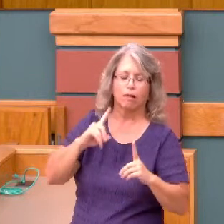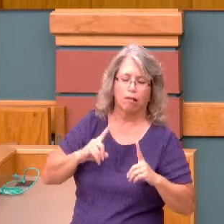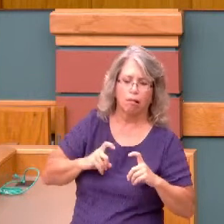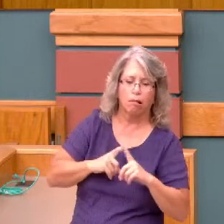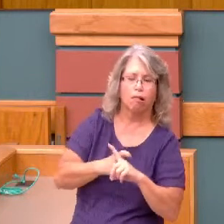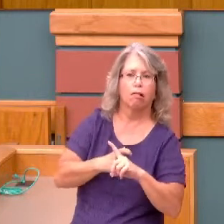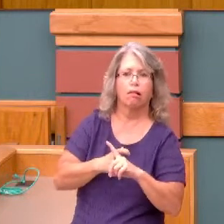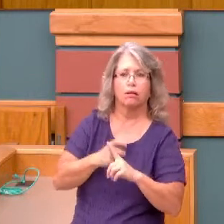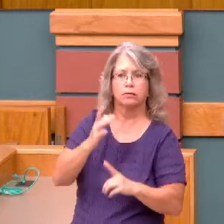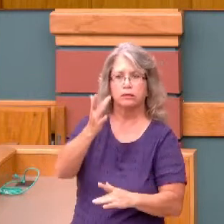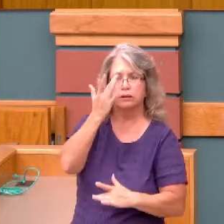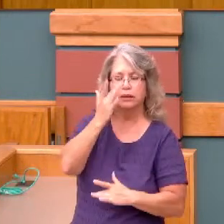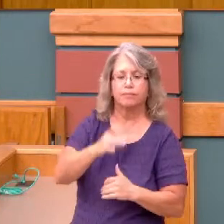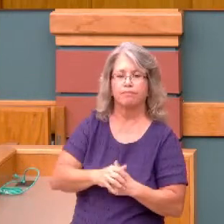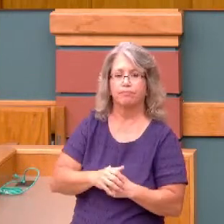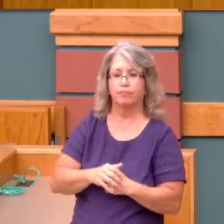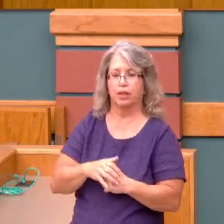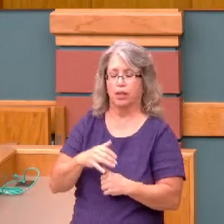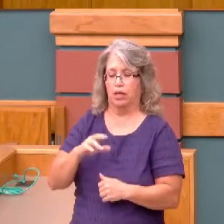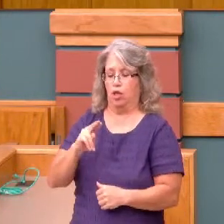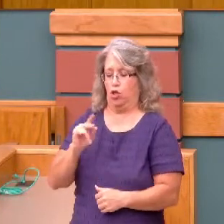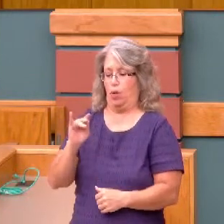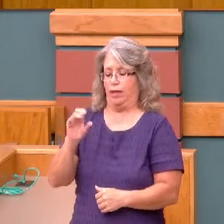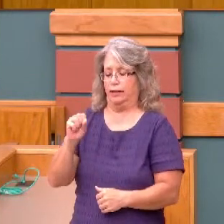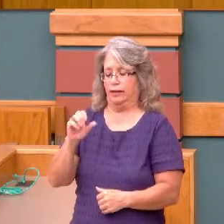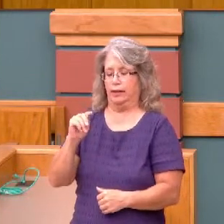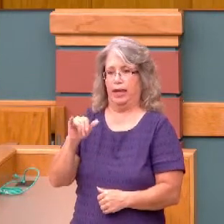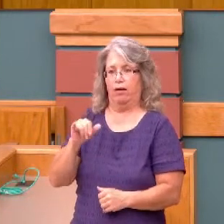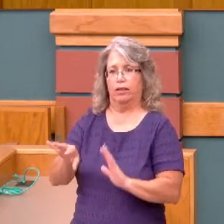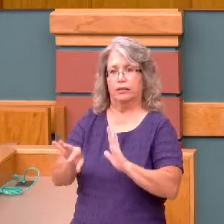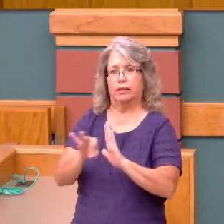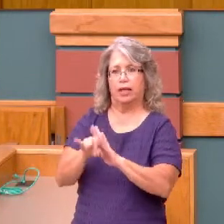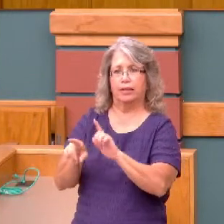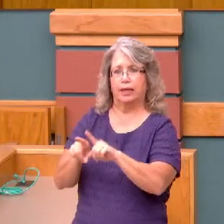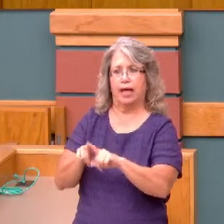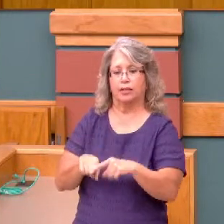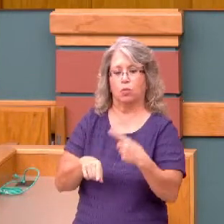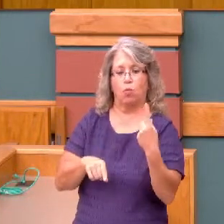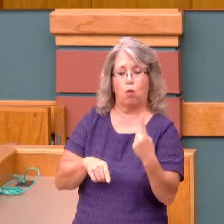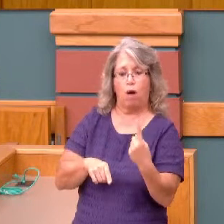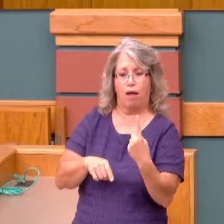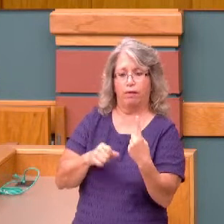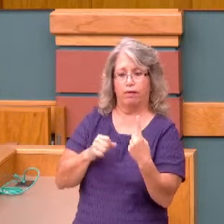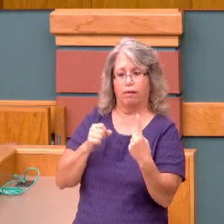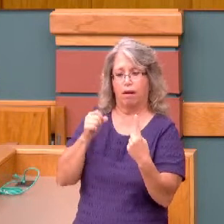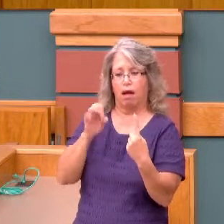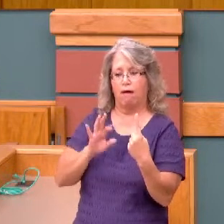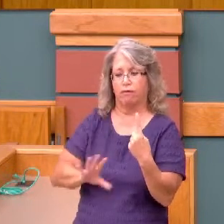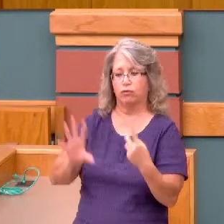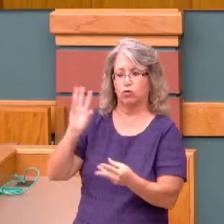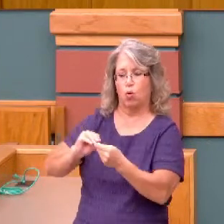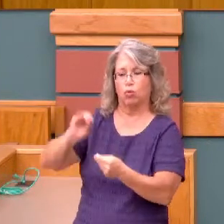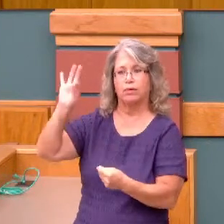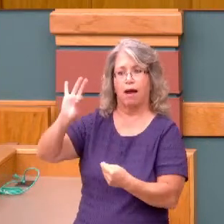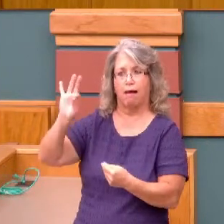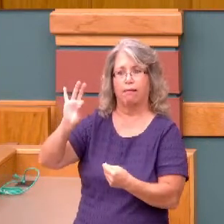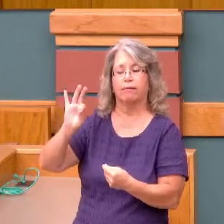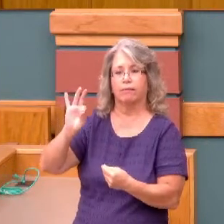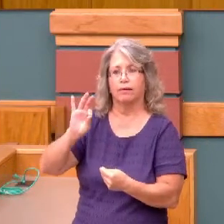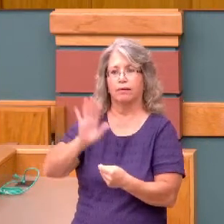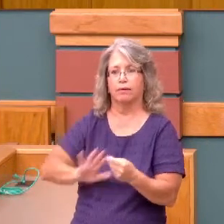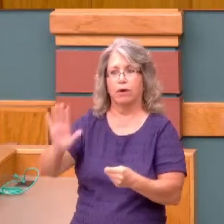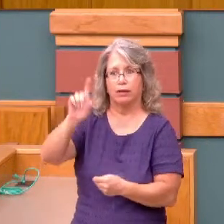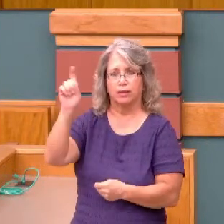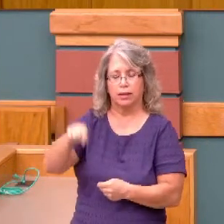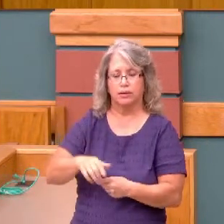of 9 regional rapid infusion centers in Texas. Our infusion center is located at the Richard